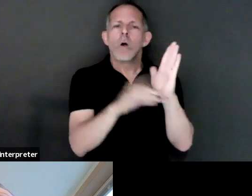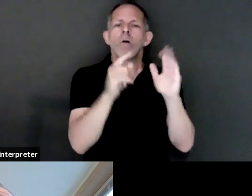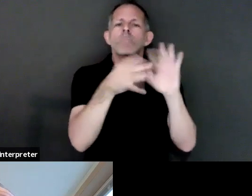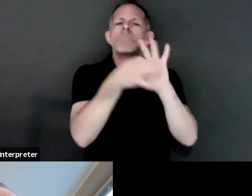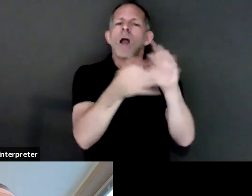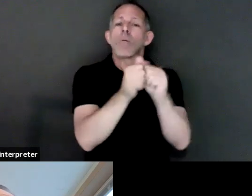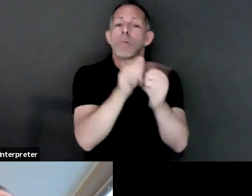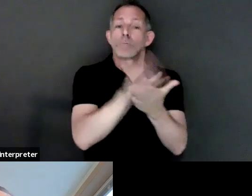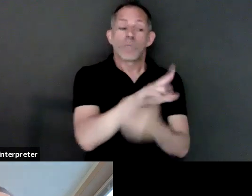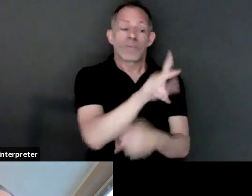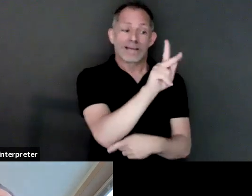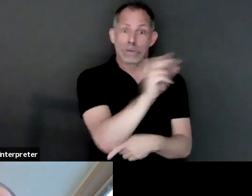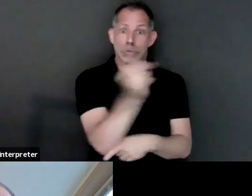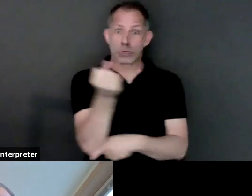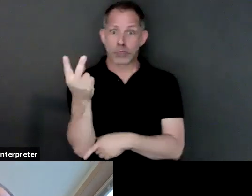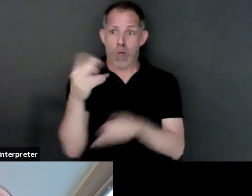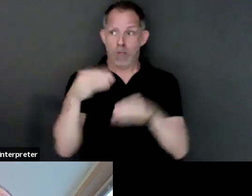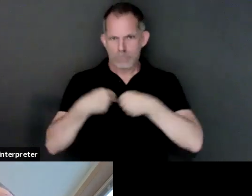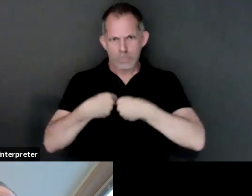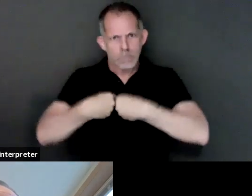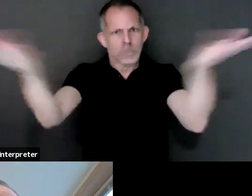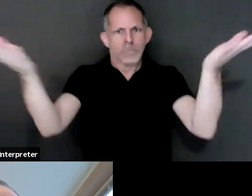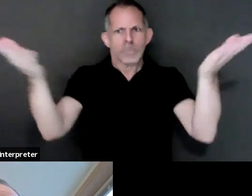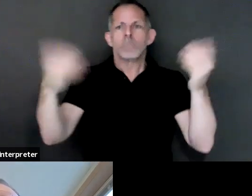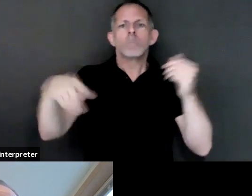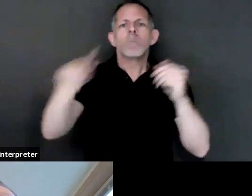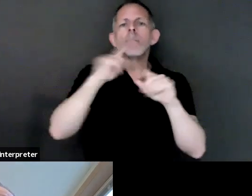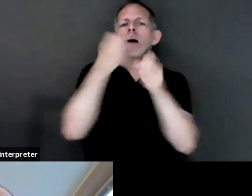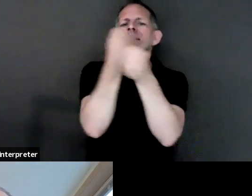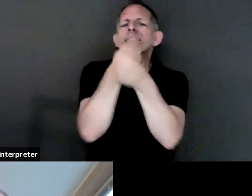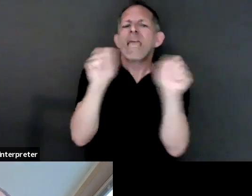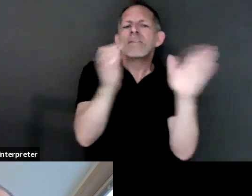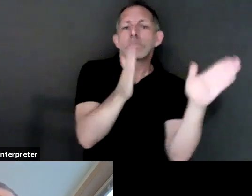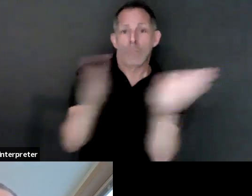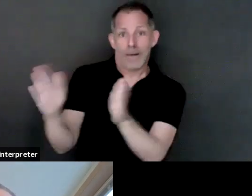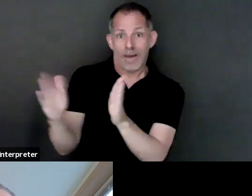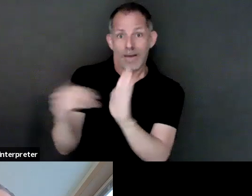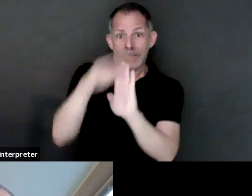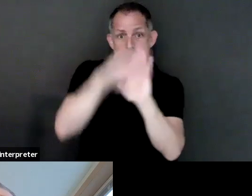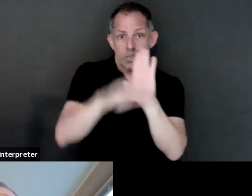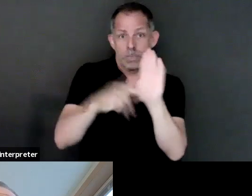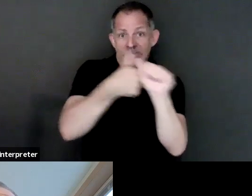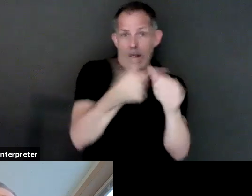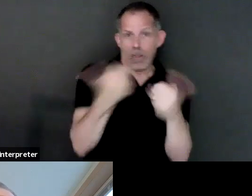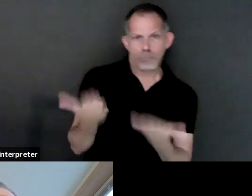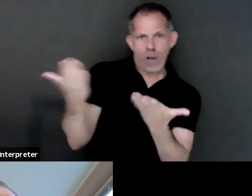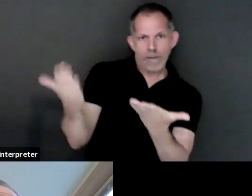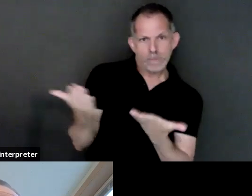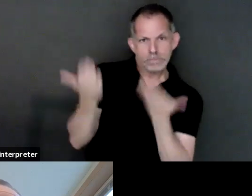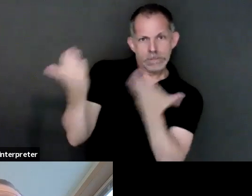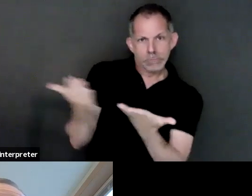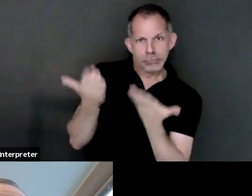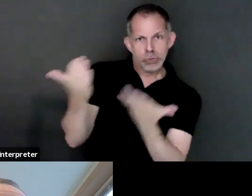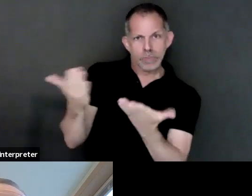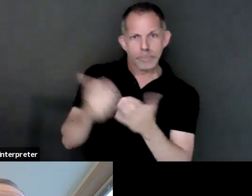safely, including the full cascade of interventions, masking for everyone in the